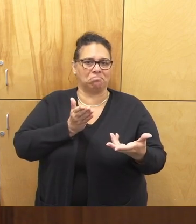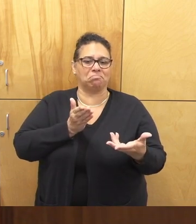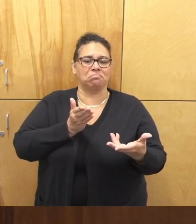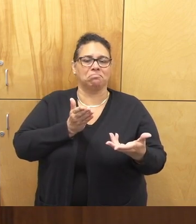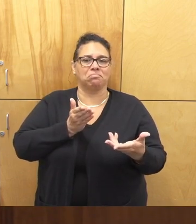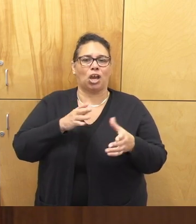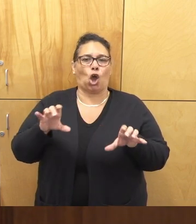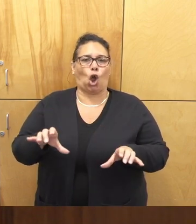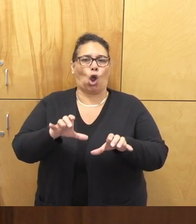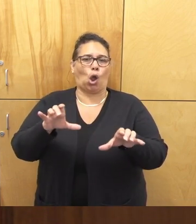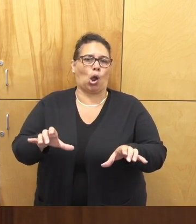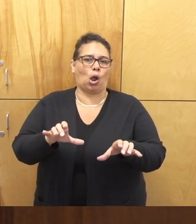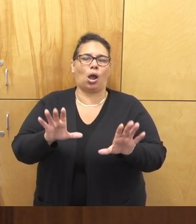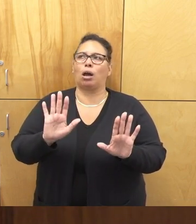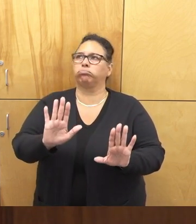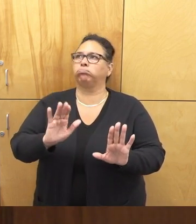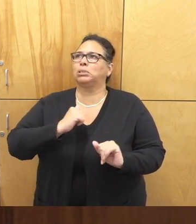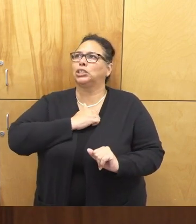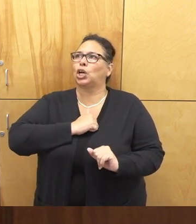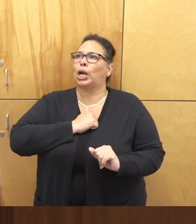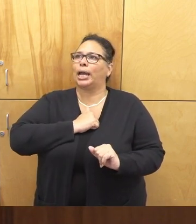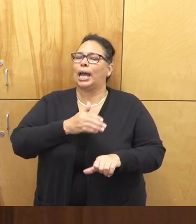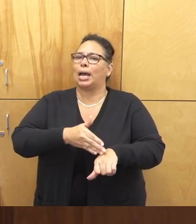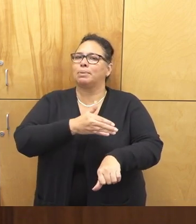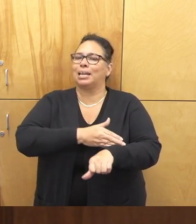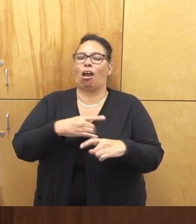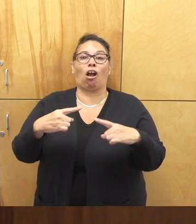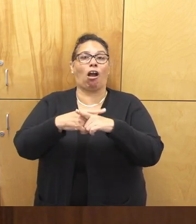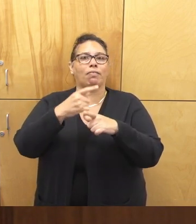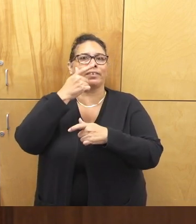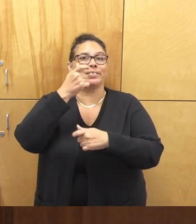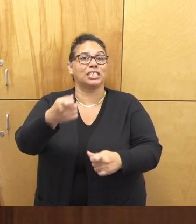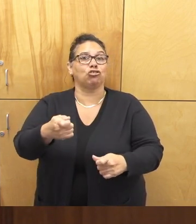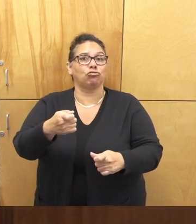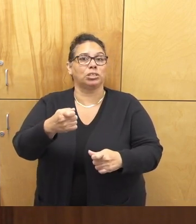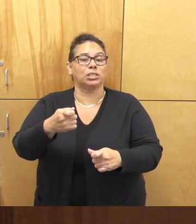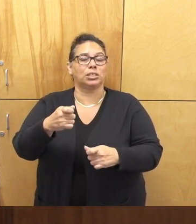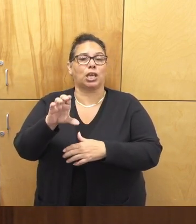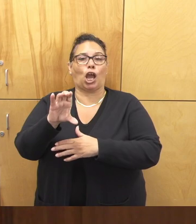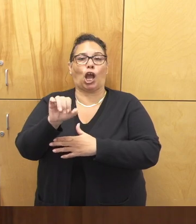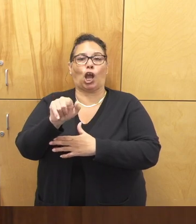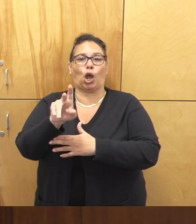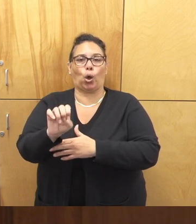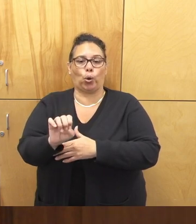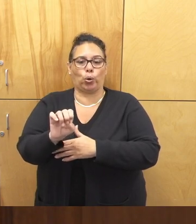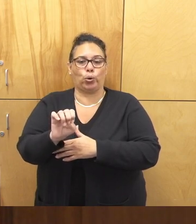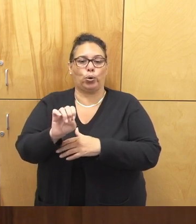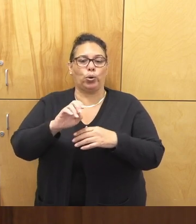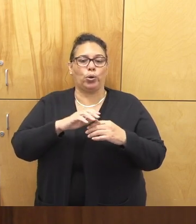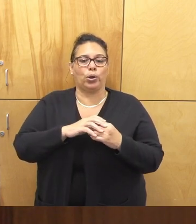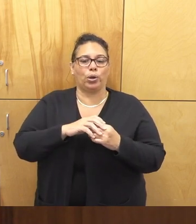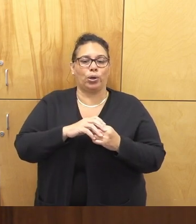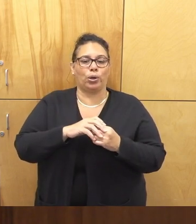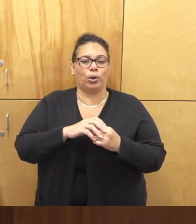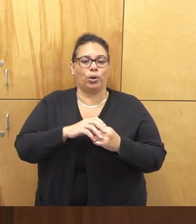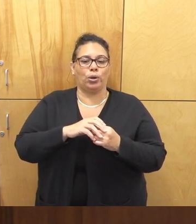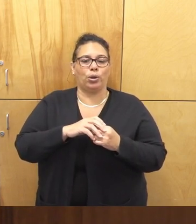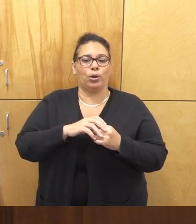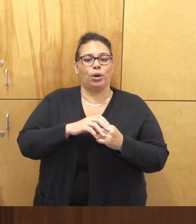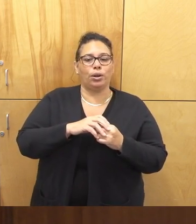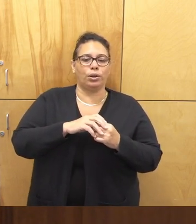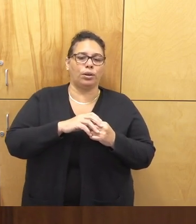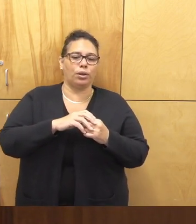conduct. A update to our conflict of interest code that we'll be receiving in our